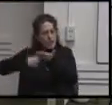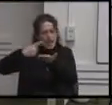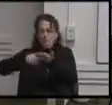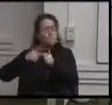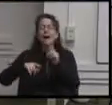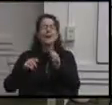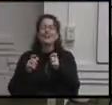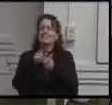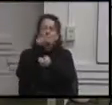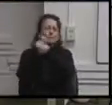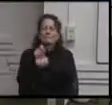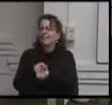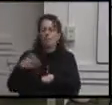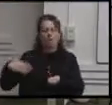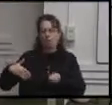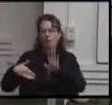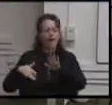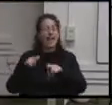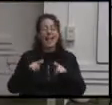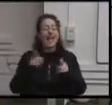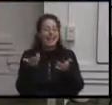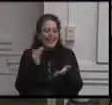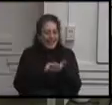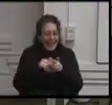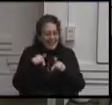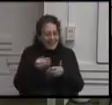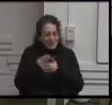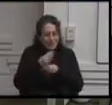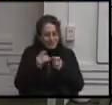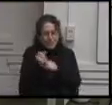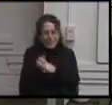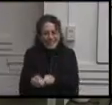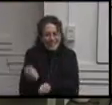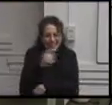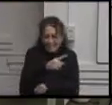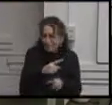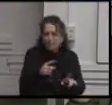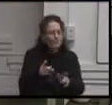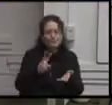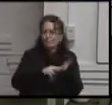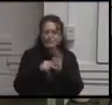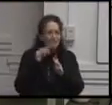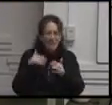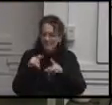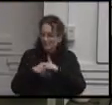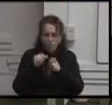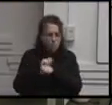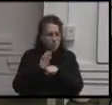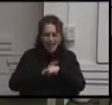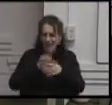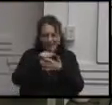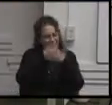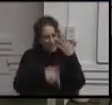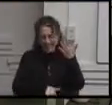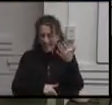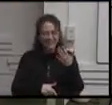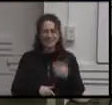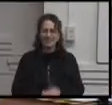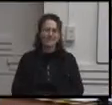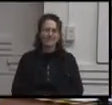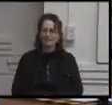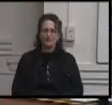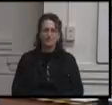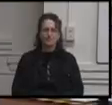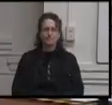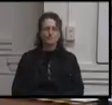about the potential of it, and we're excited for everything it could be as well. So I think at least, I guess that's the same thing. I think at least 3